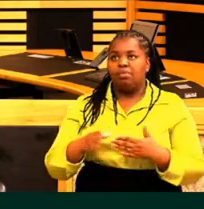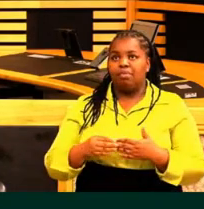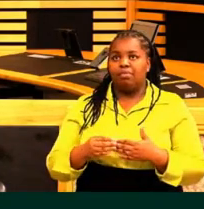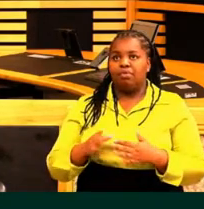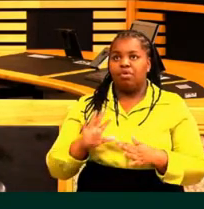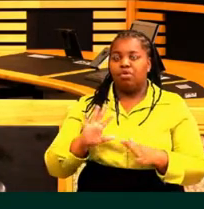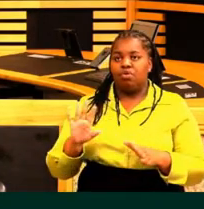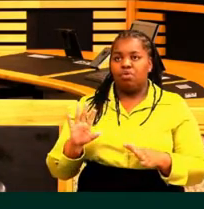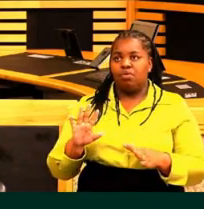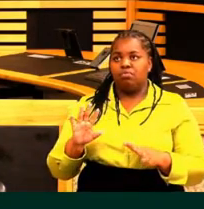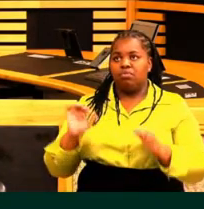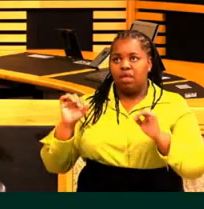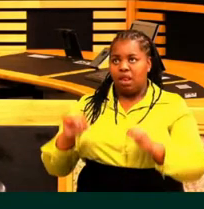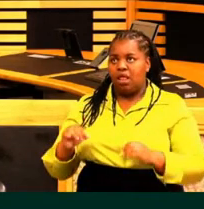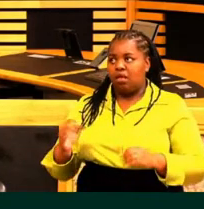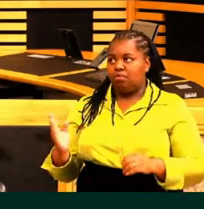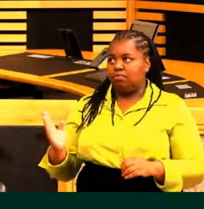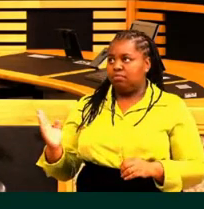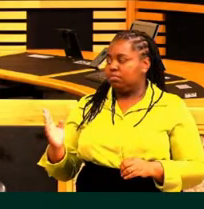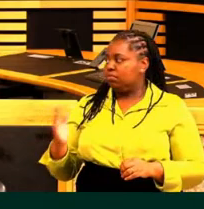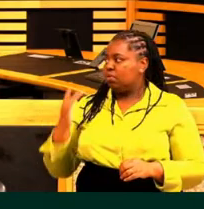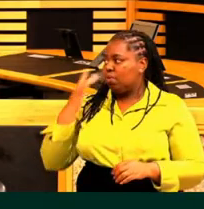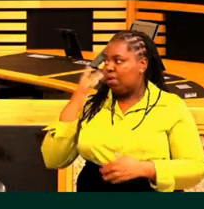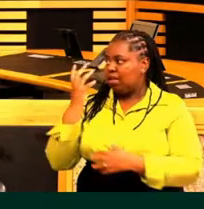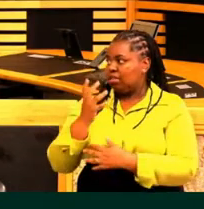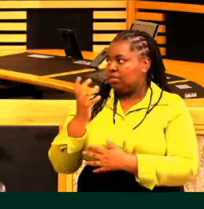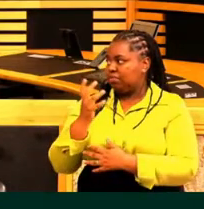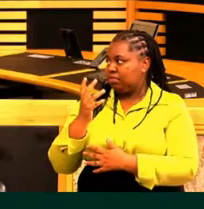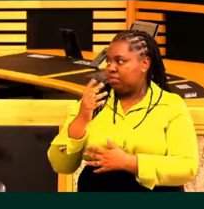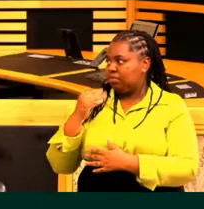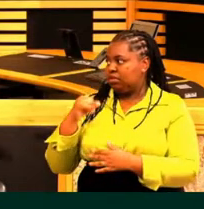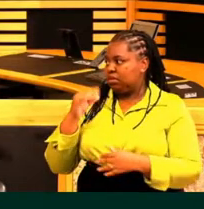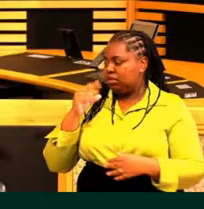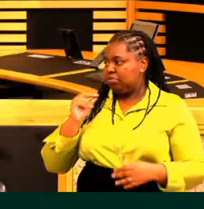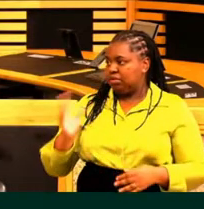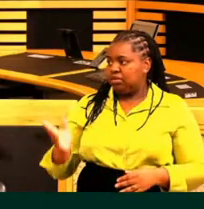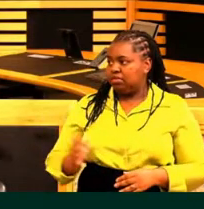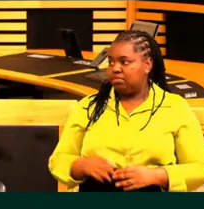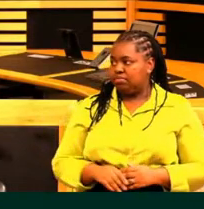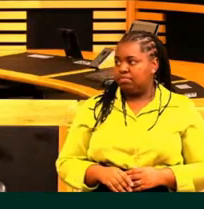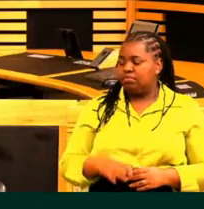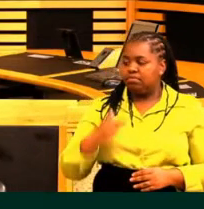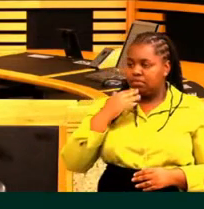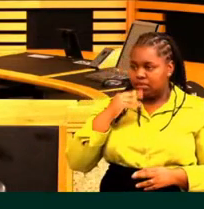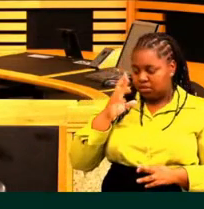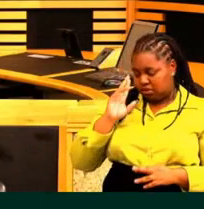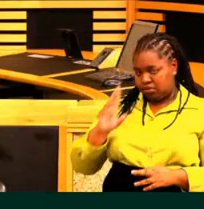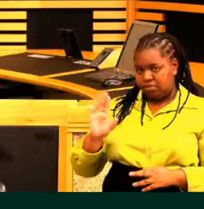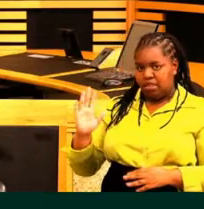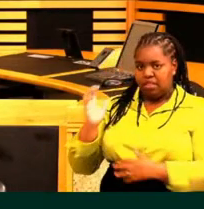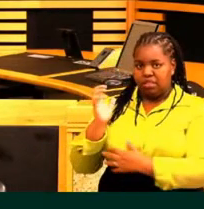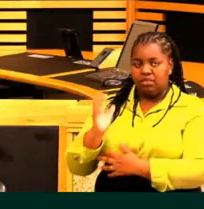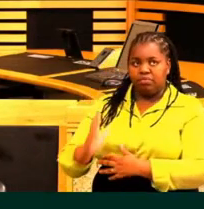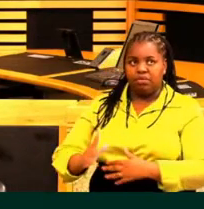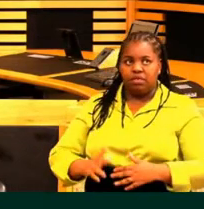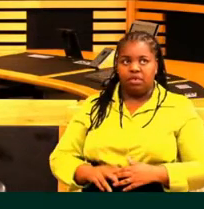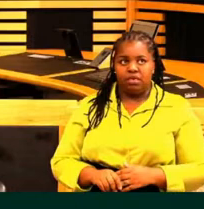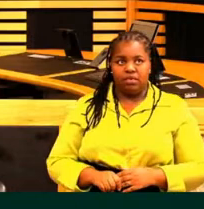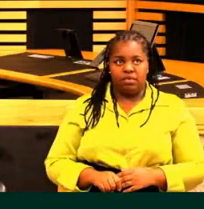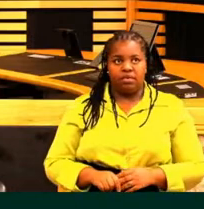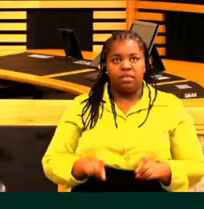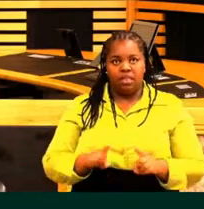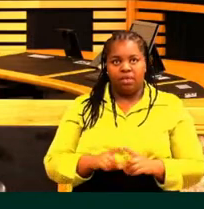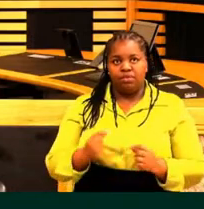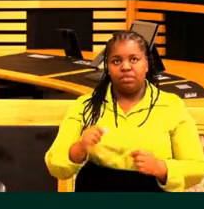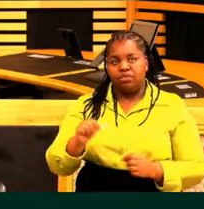not to convince aloud while the speaker is on the floor can we respect the speaker as we did to